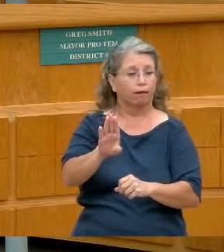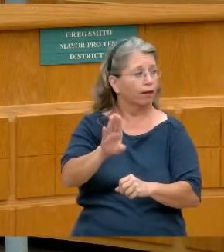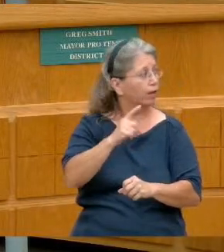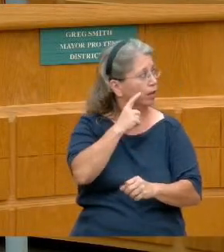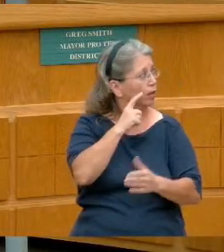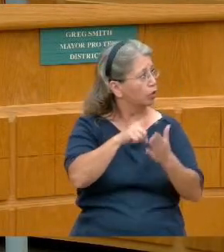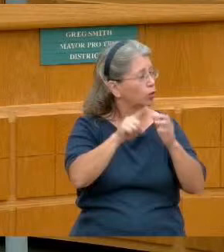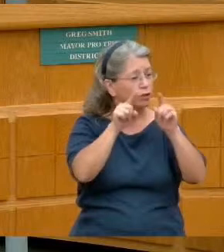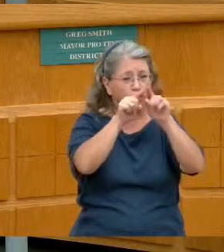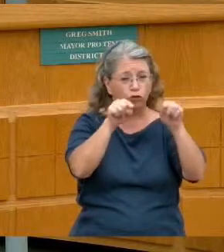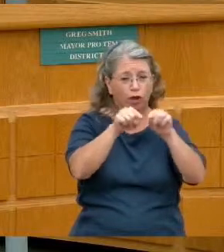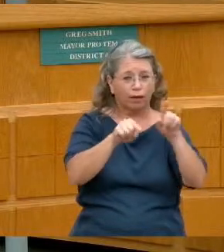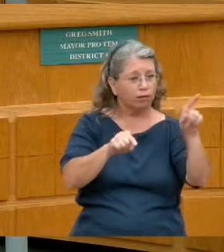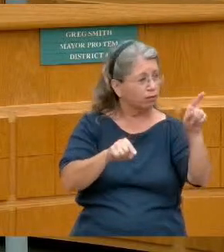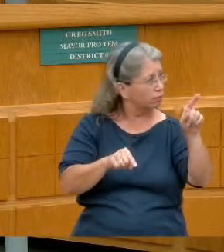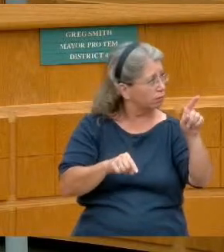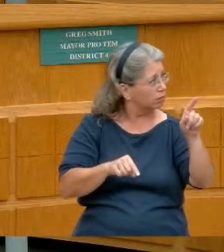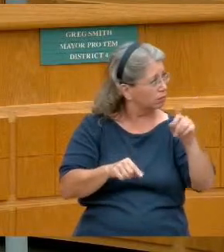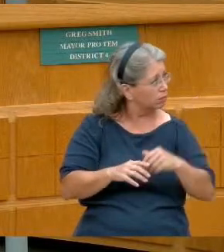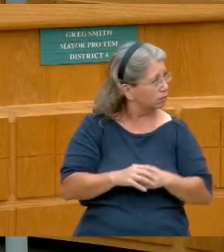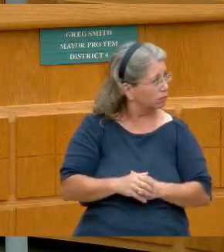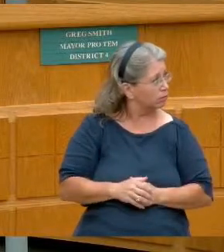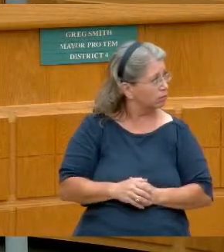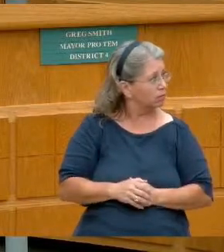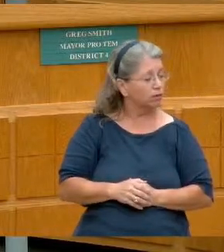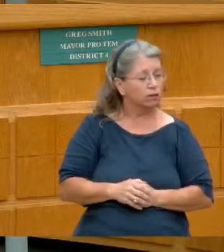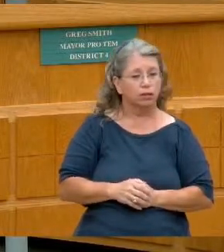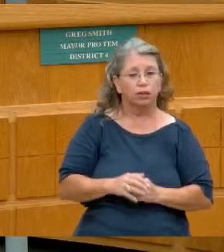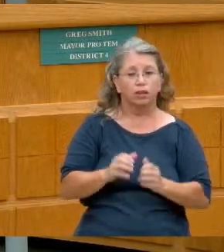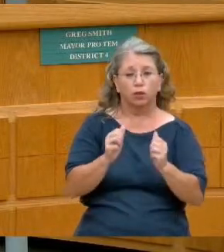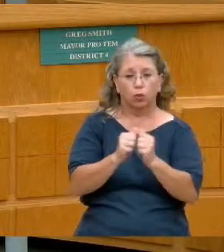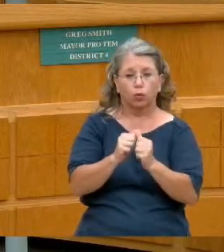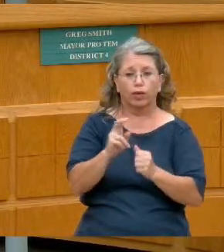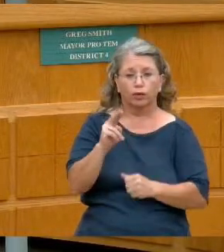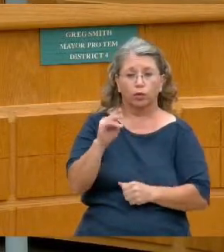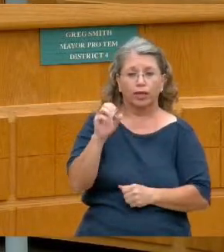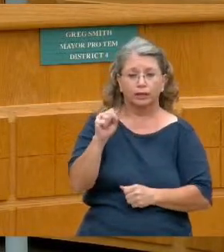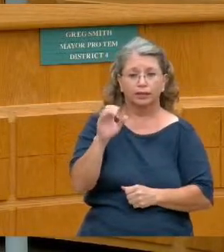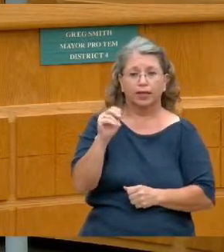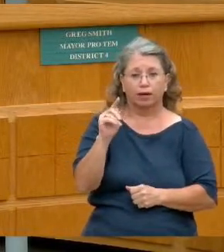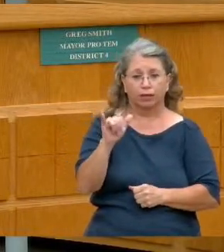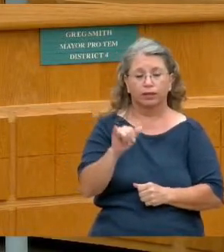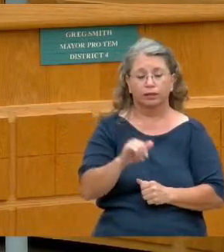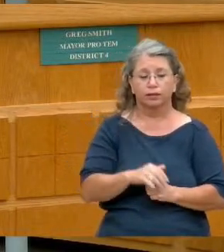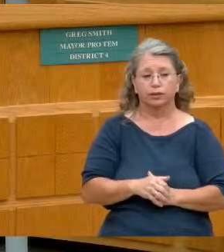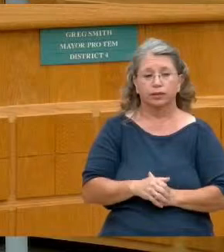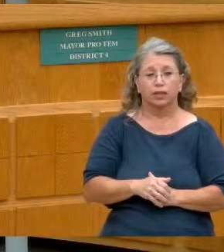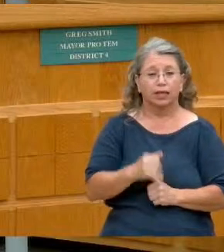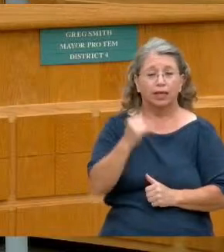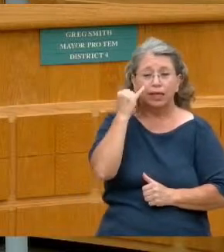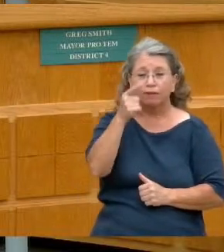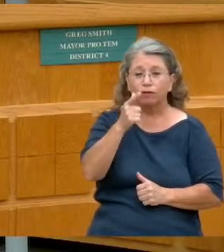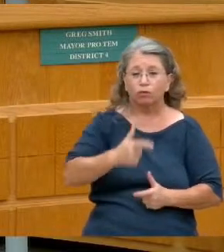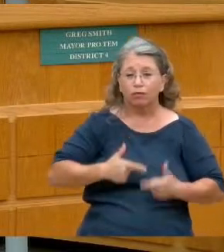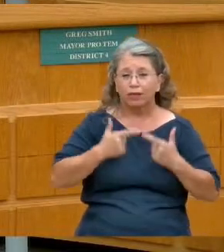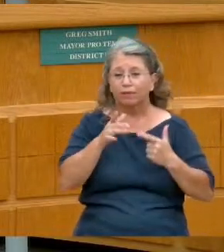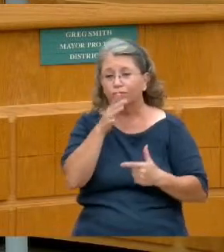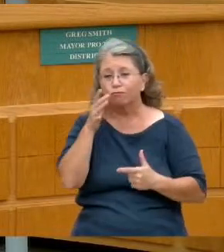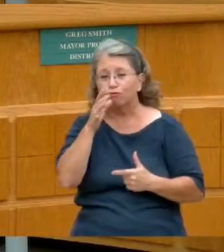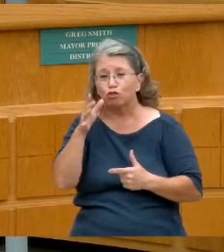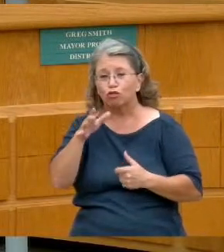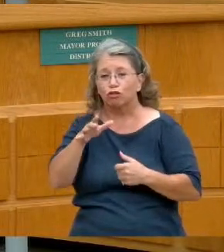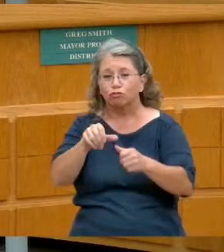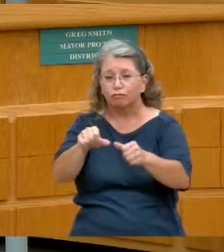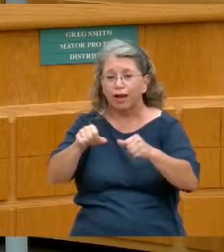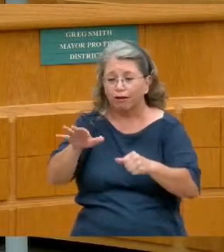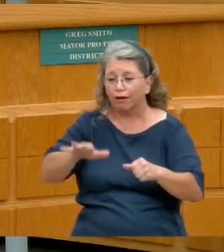triangle way up here, the rest of the Coastal Bend up here with Nueces County. So if you live in a rural area, it doesn't mean that there's